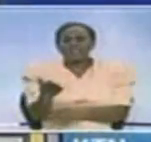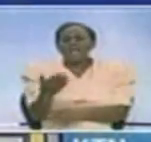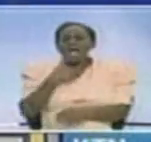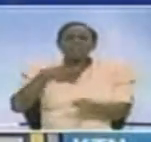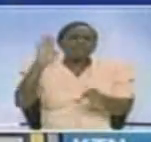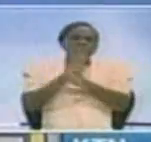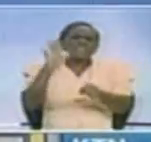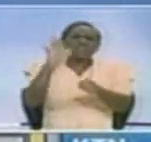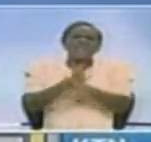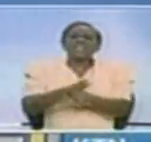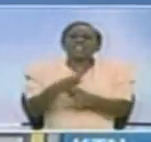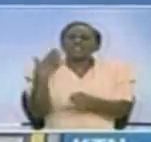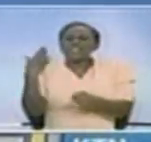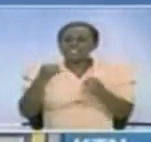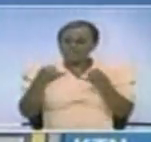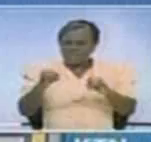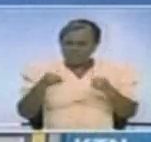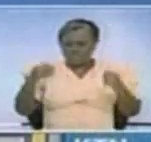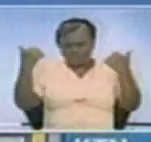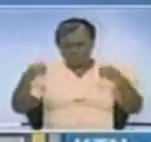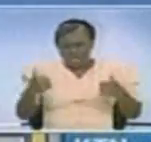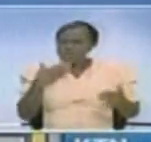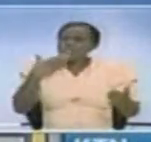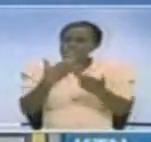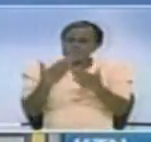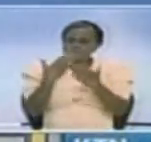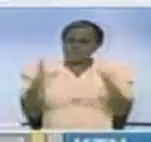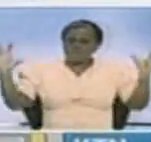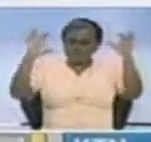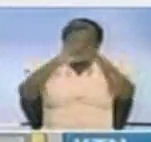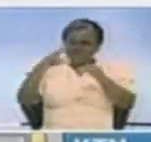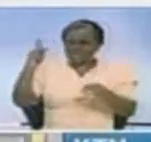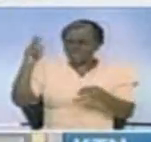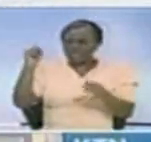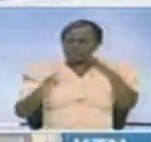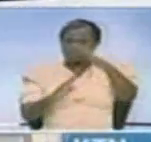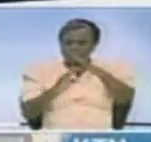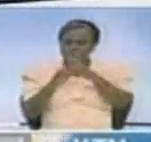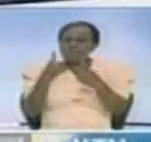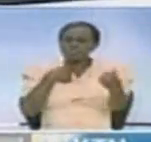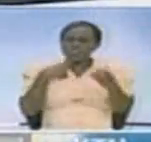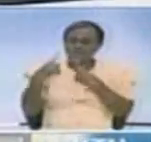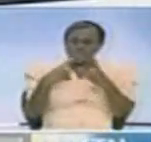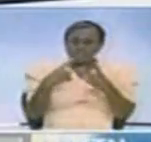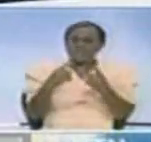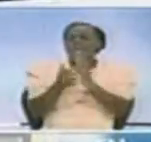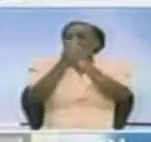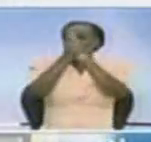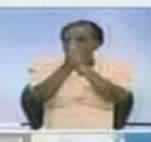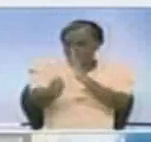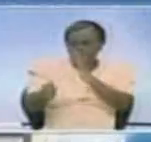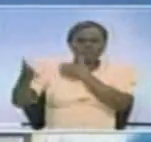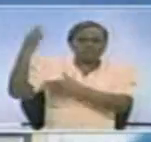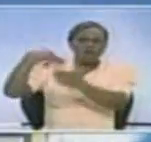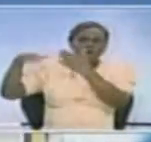many things that we're not implementing. Probably that's why we are here. Thank you so much for joining us on KTN Prime and for speaking to us, Andrew Franklin, security expert, former Marine